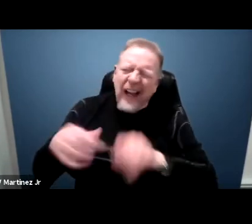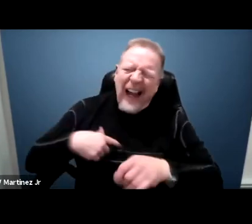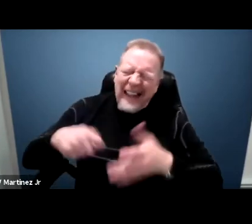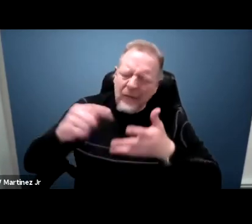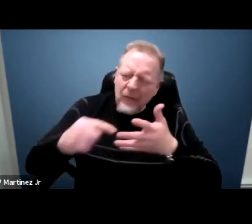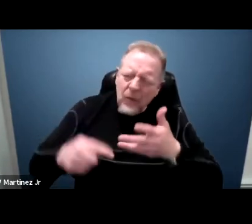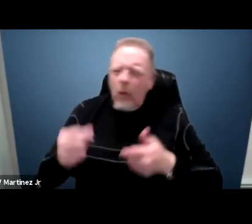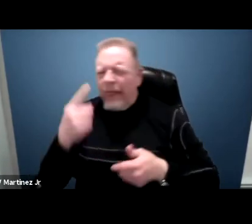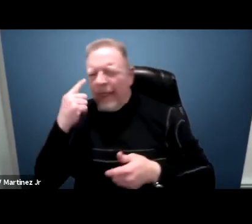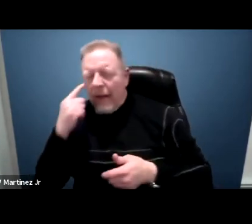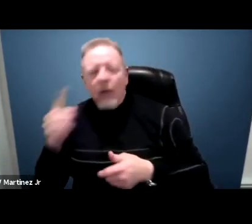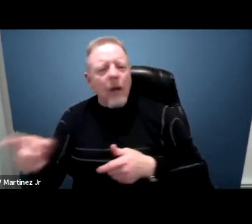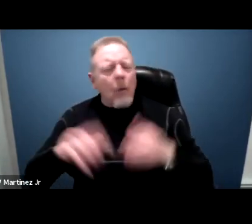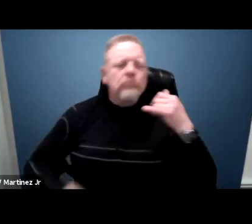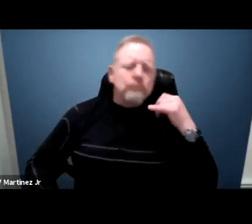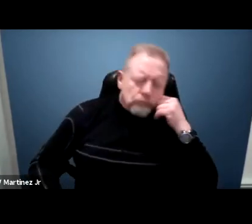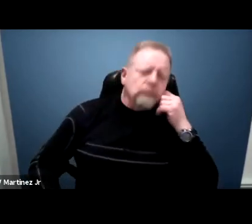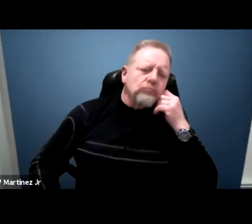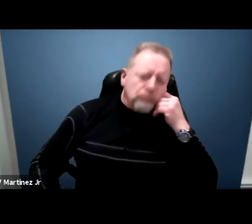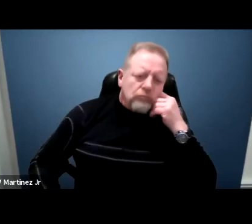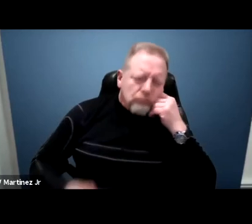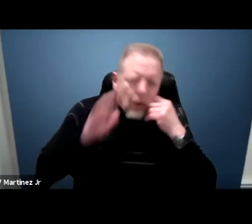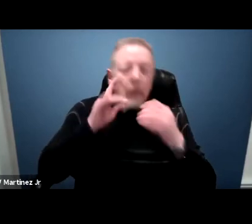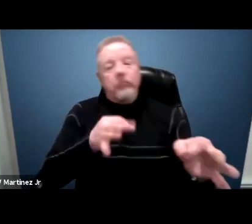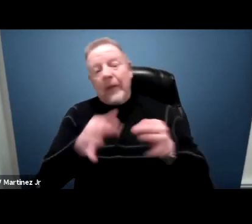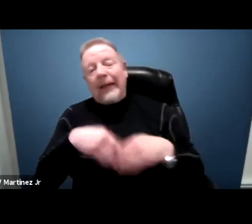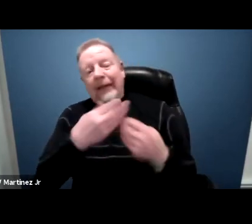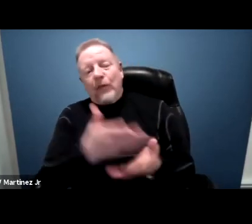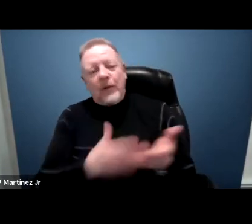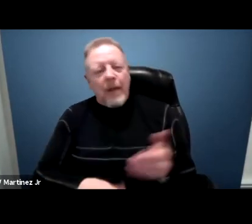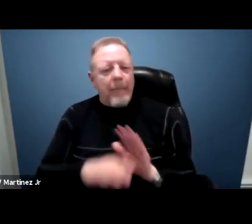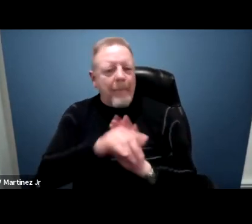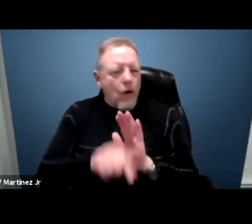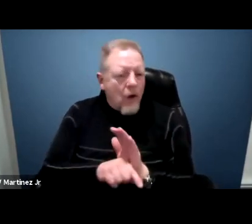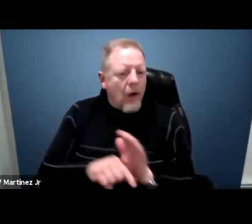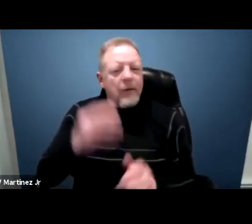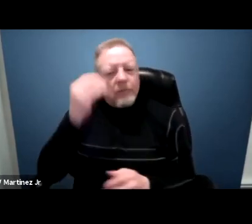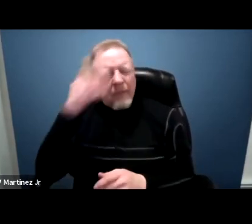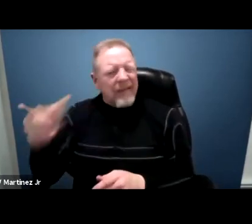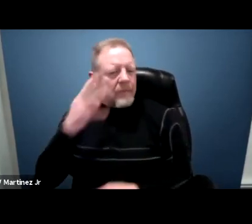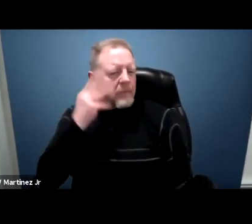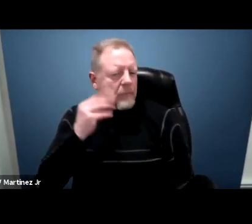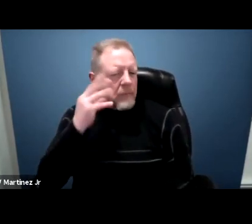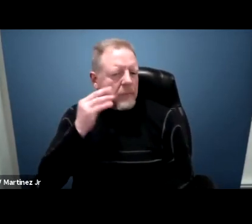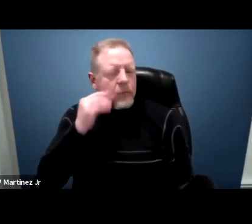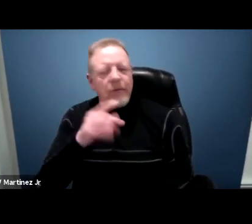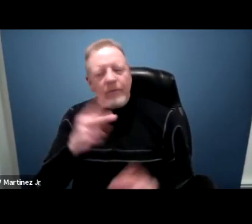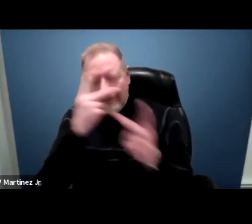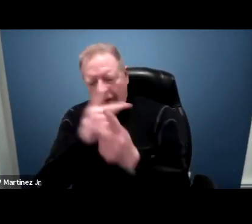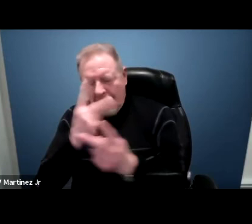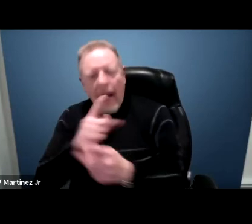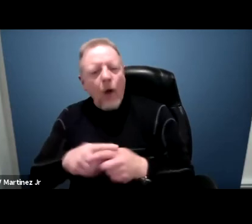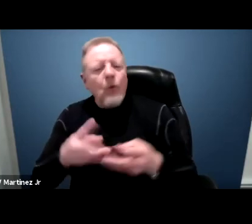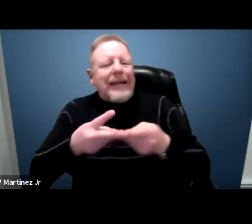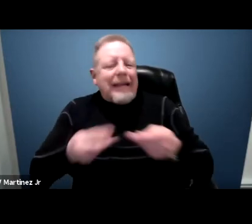people just have run out of ideas themselves, because they have background and knowledge to really problem solve and